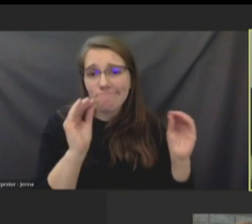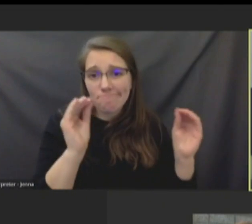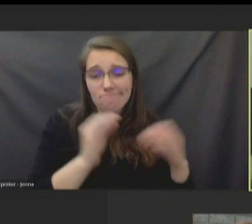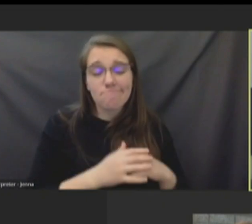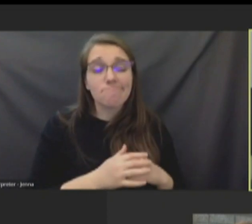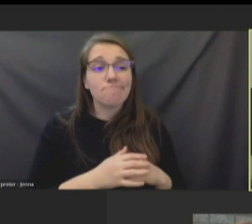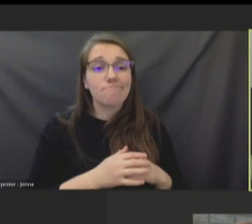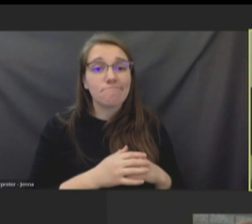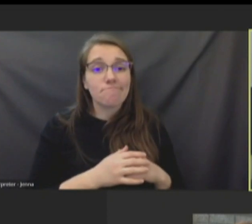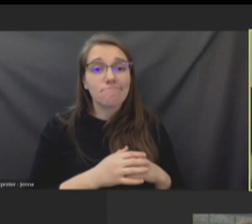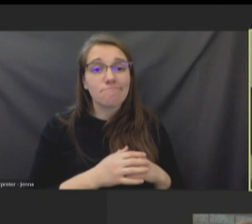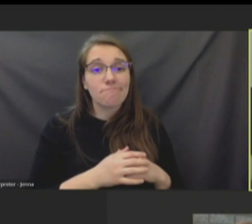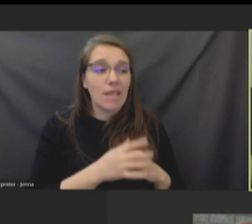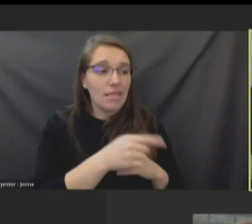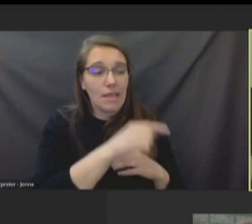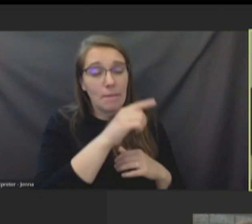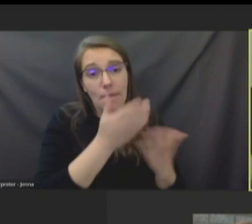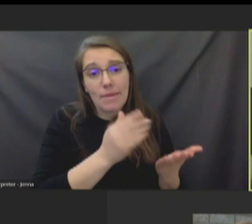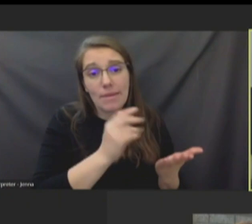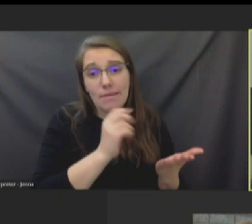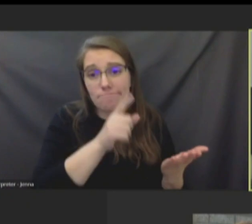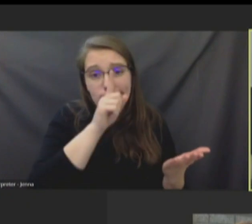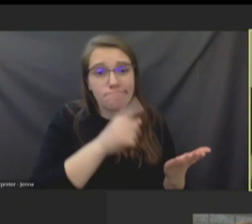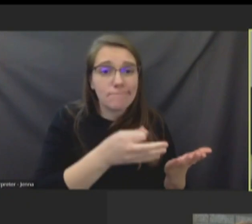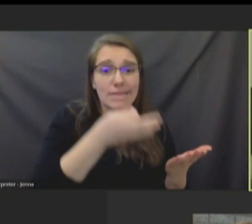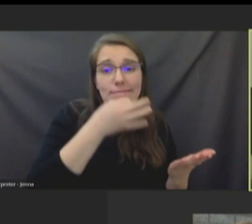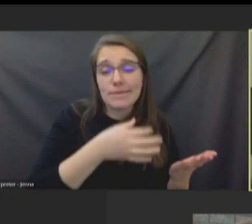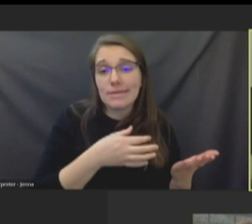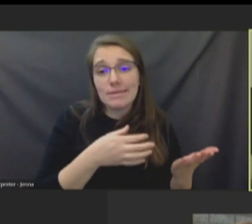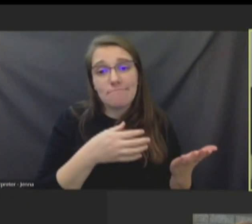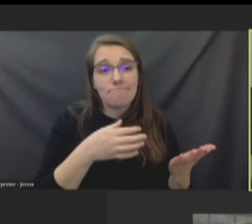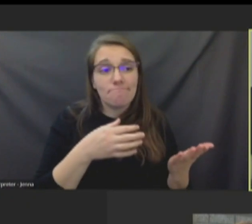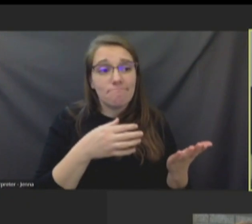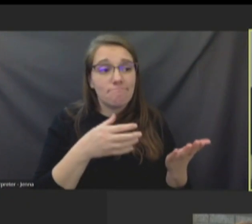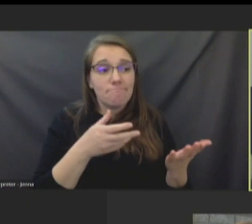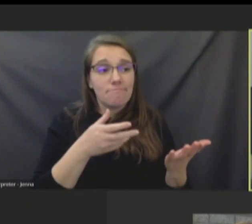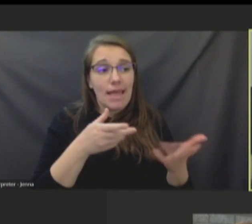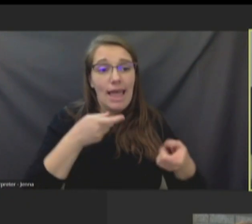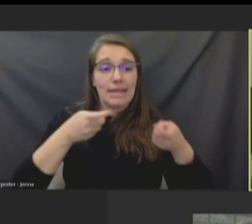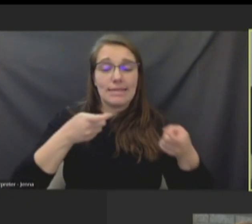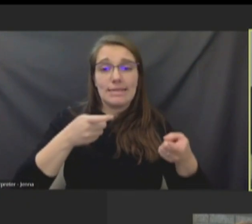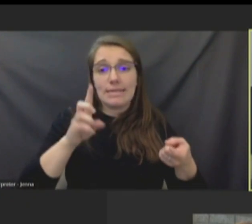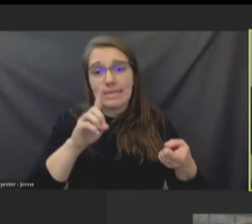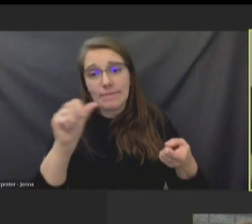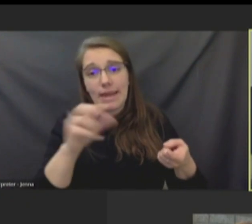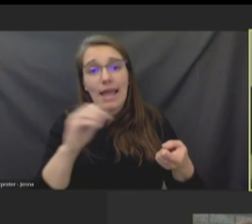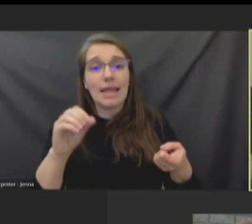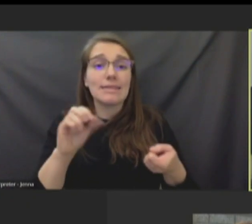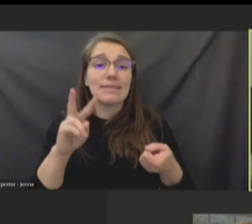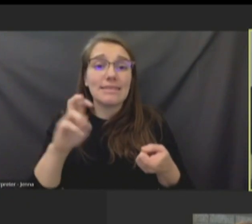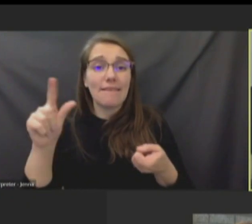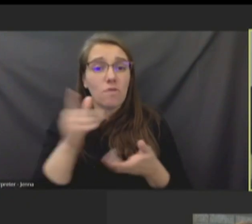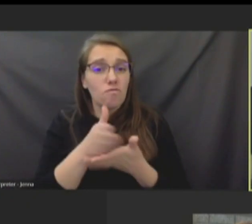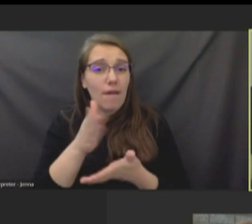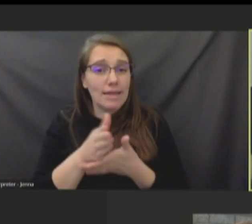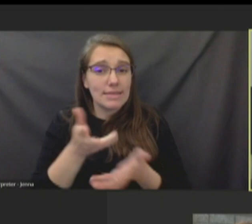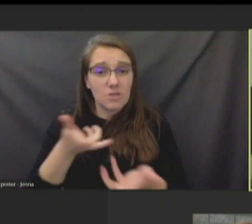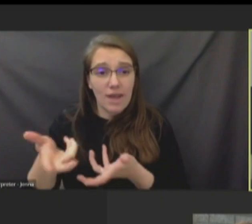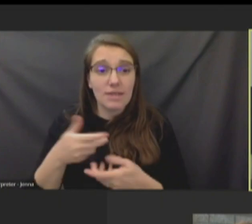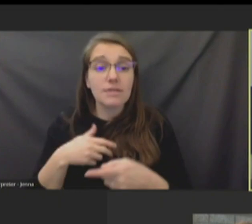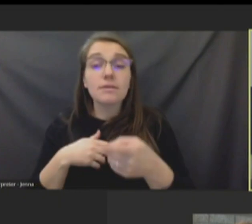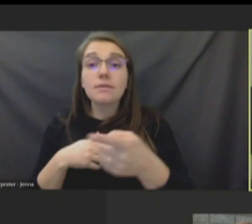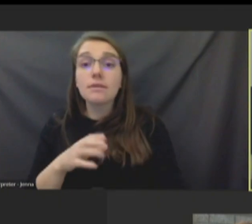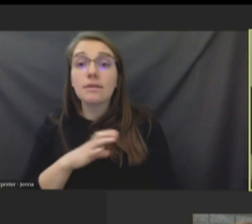a lot of expertise in handling disability and other civil rights related interactions. And we've done trainings,